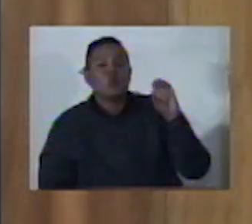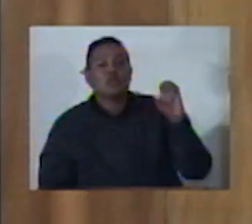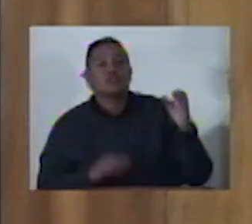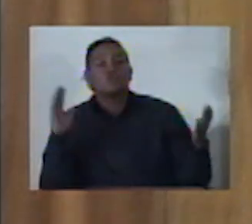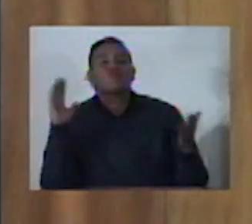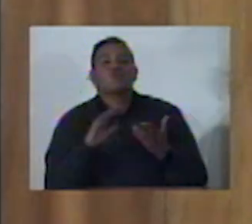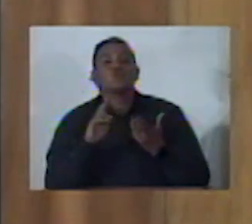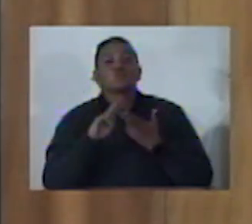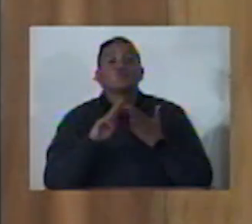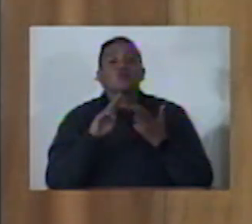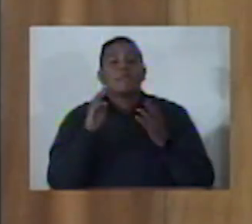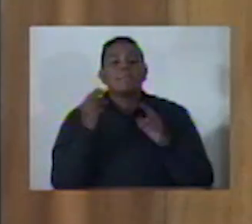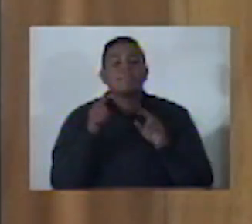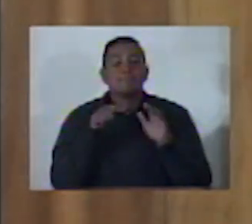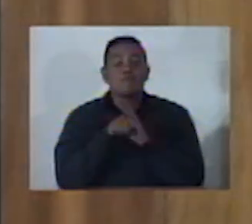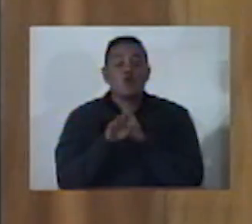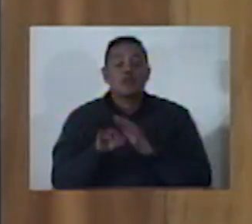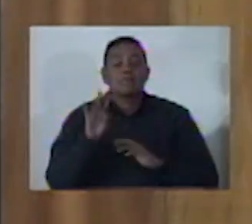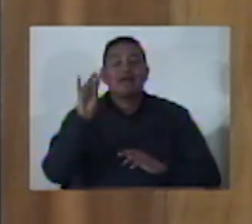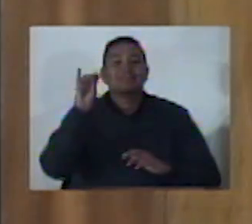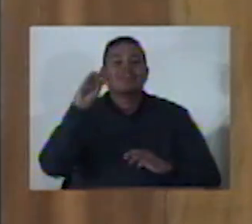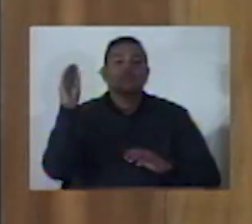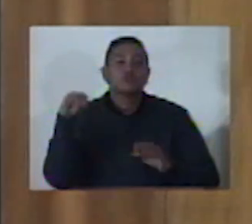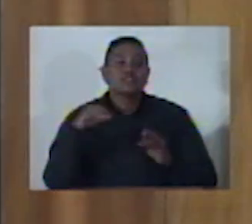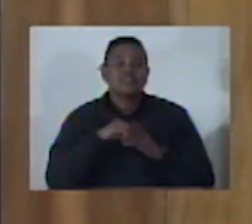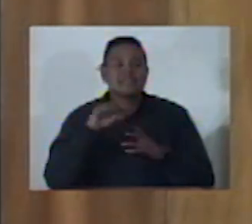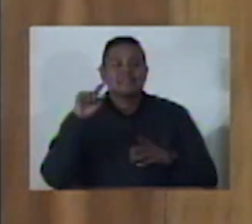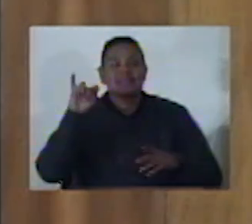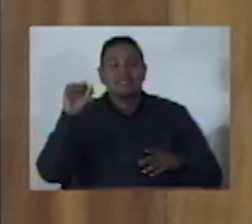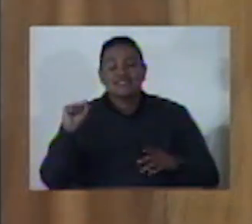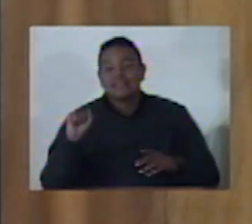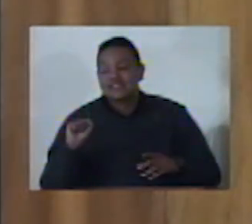by 70% in St. James.